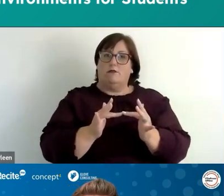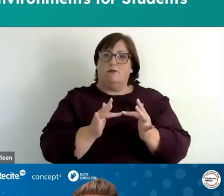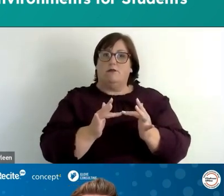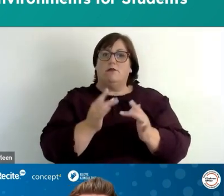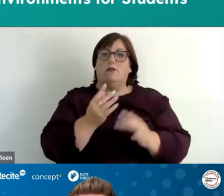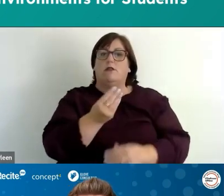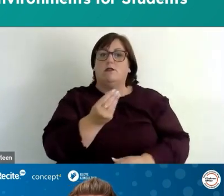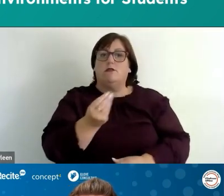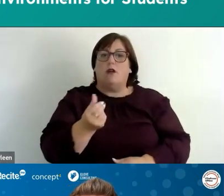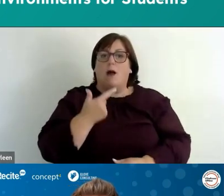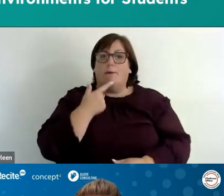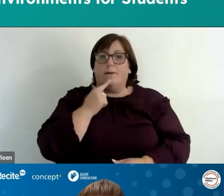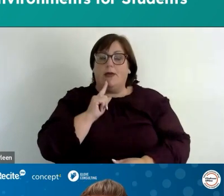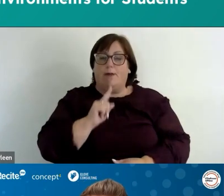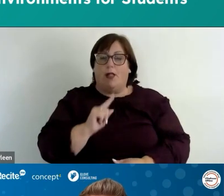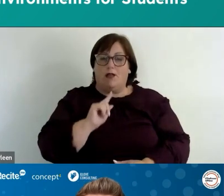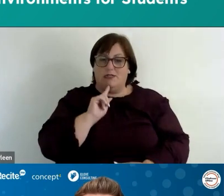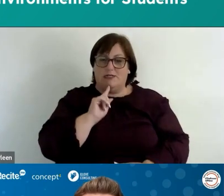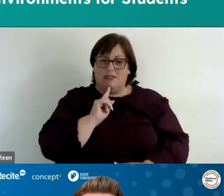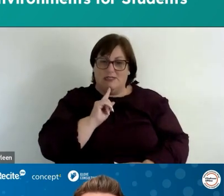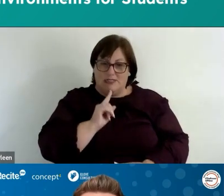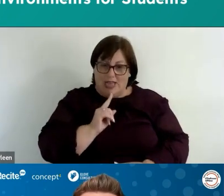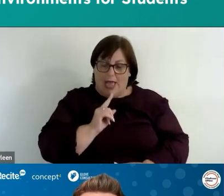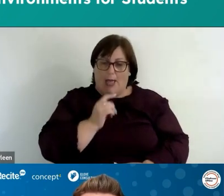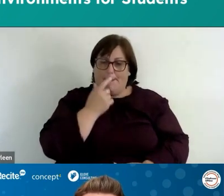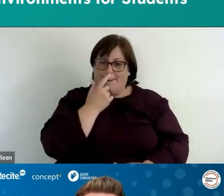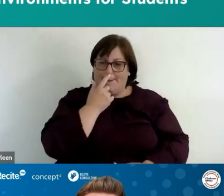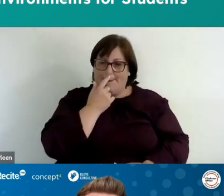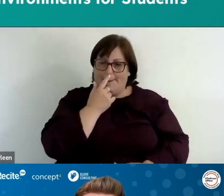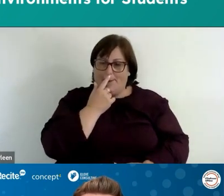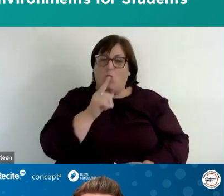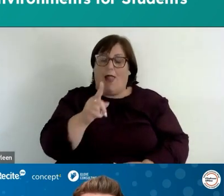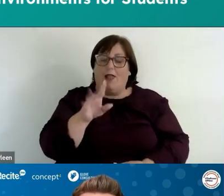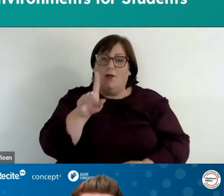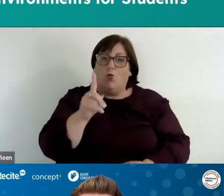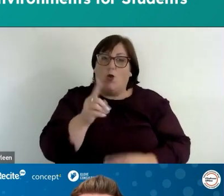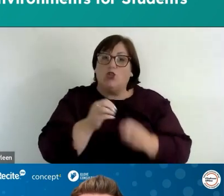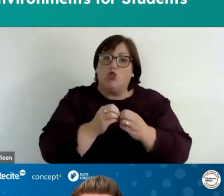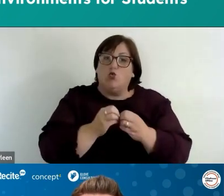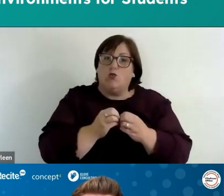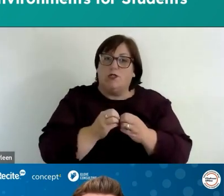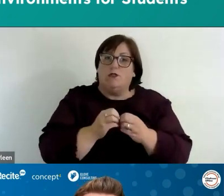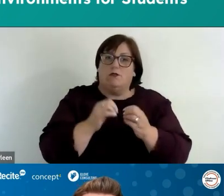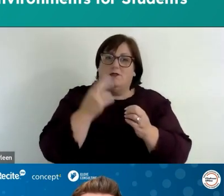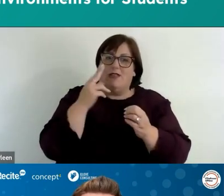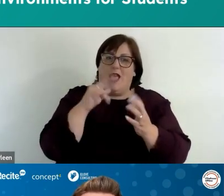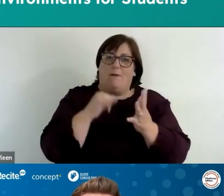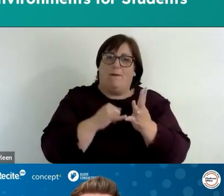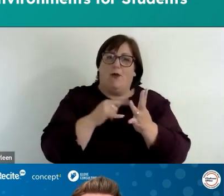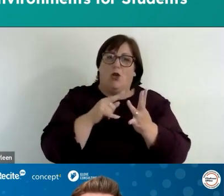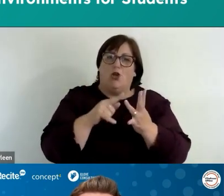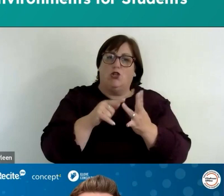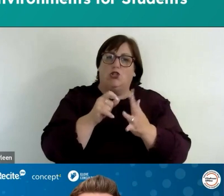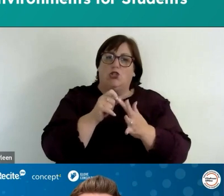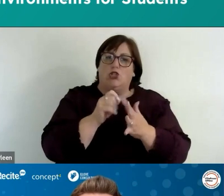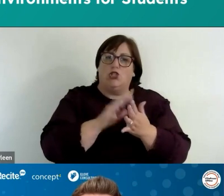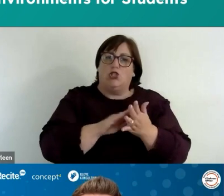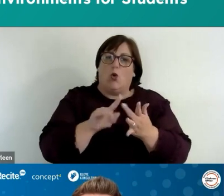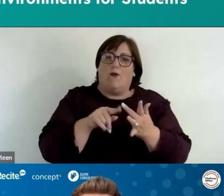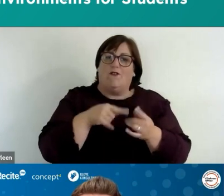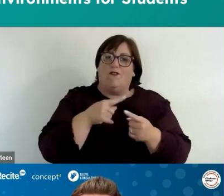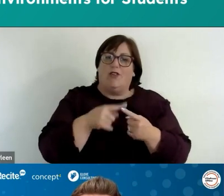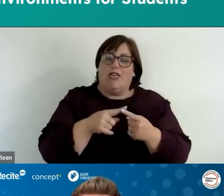people using the toolbar. A student called Sophie reached out to Recite Me after hearing a podcast that Ross was